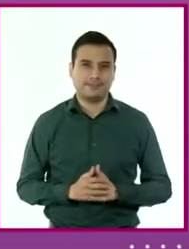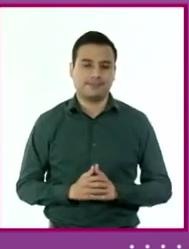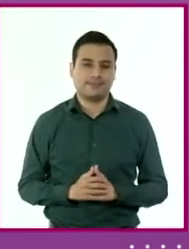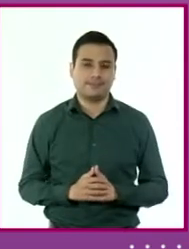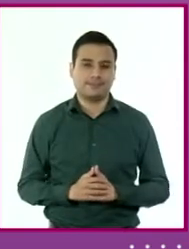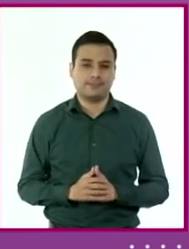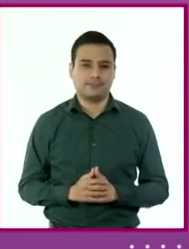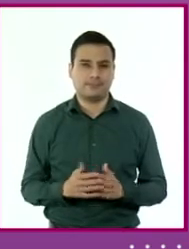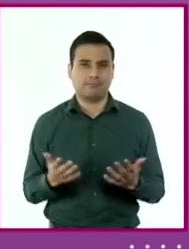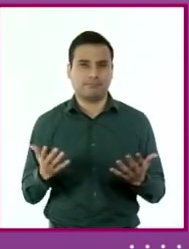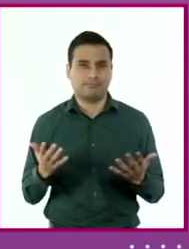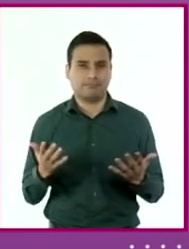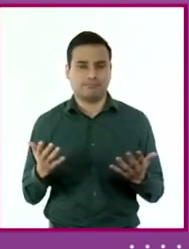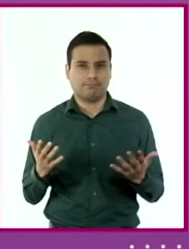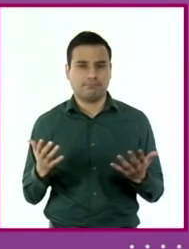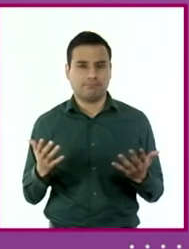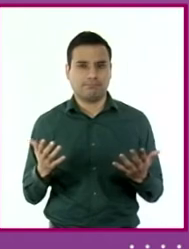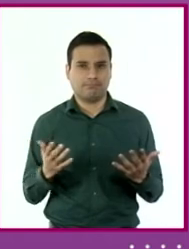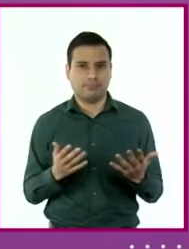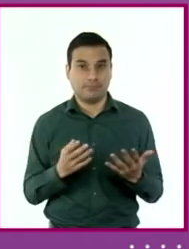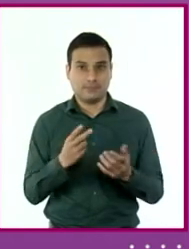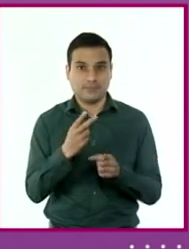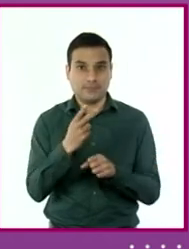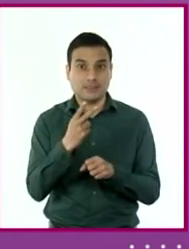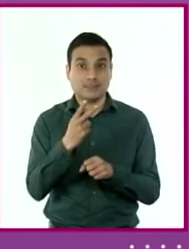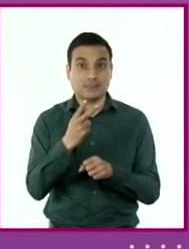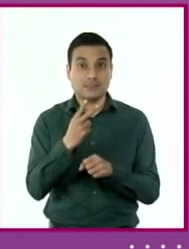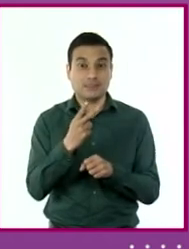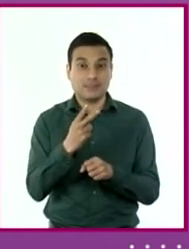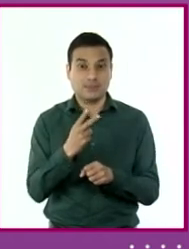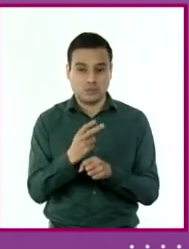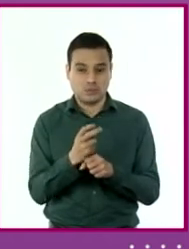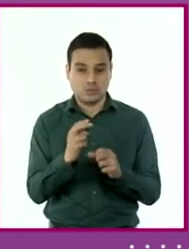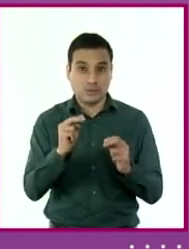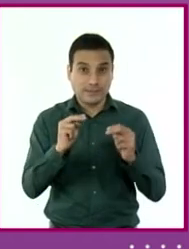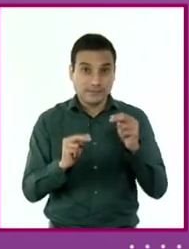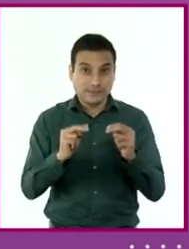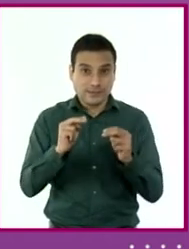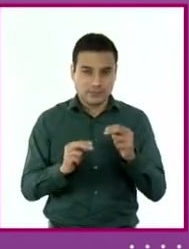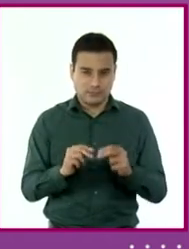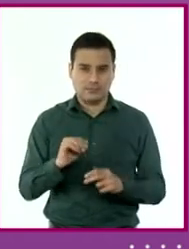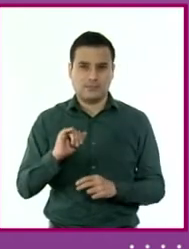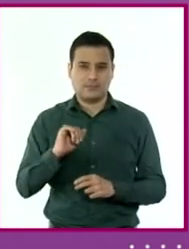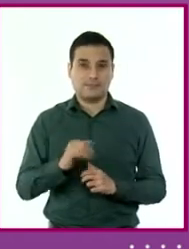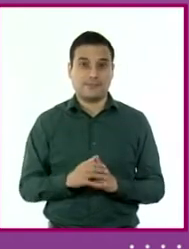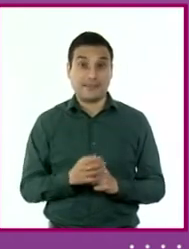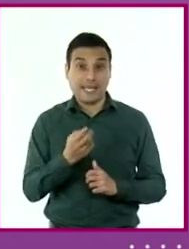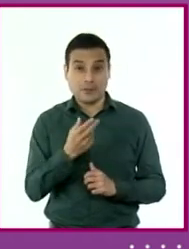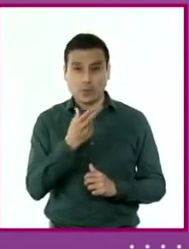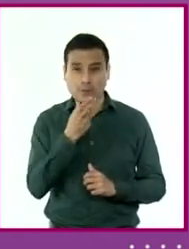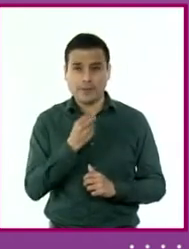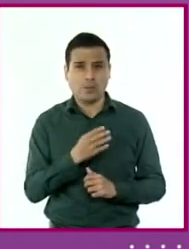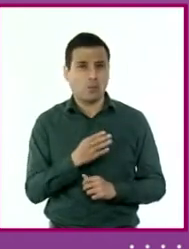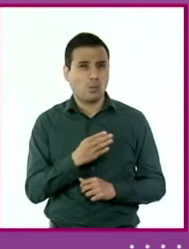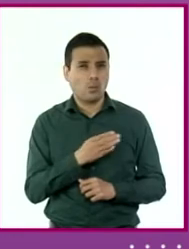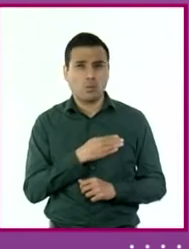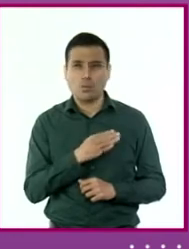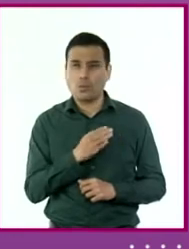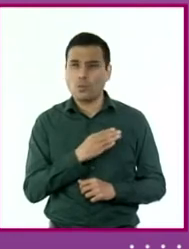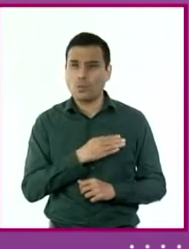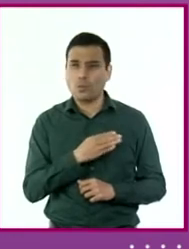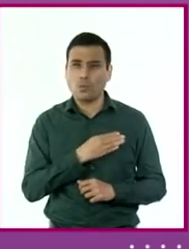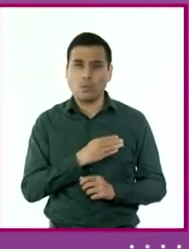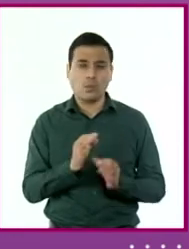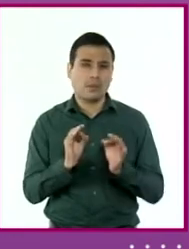Mm-hmm. So, it's in the second level. Uh-huh. Look, now I'm Luke, the good